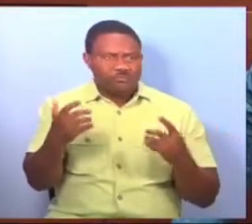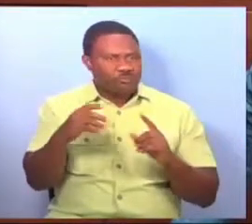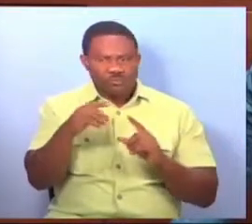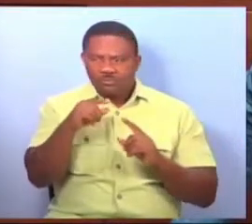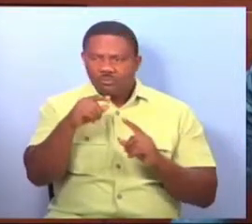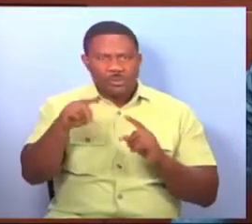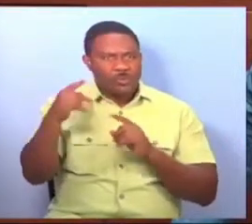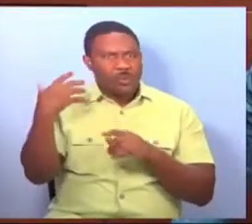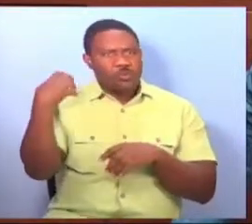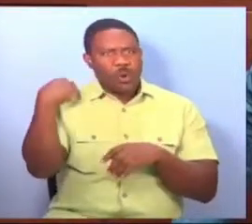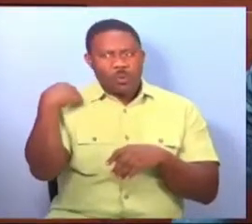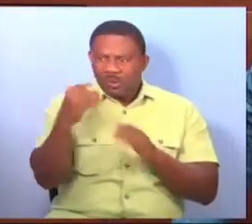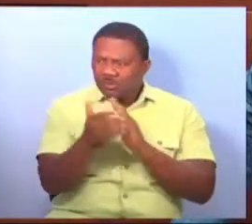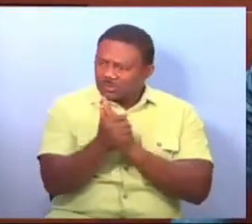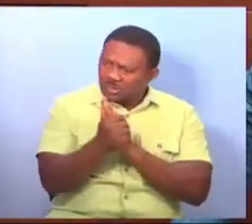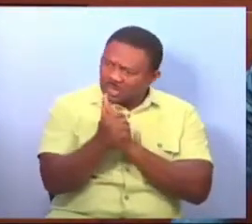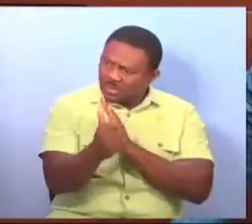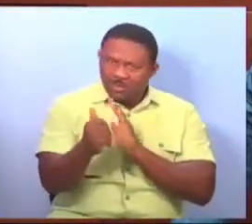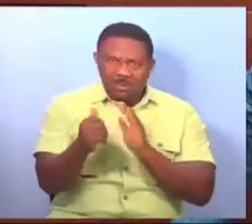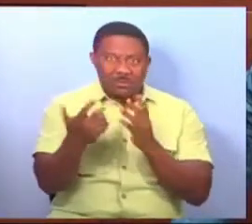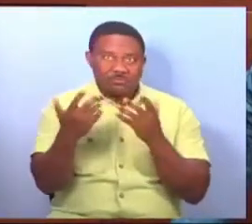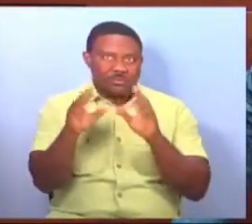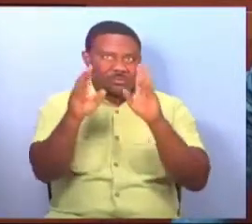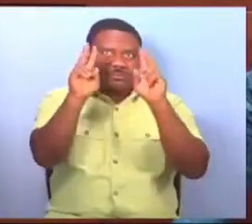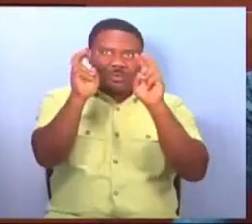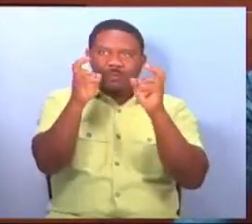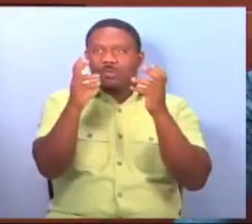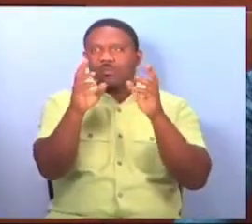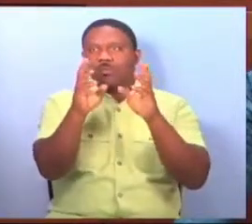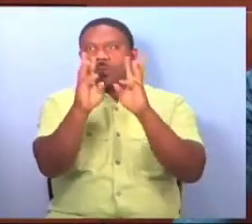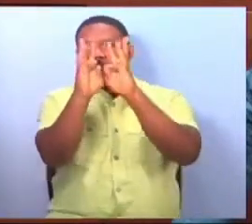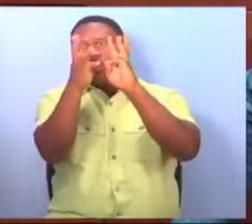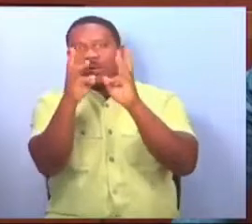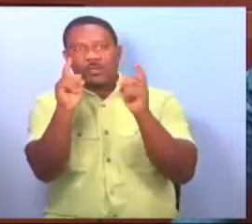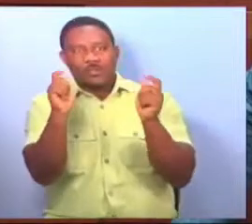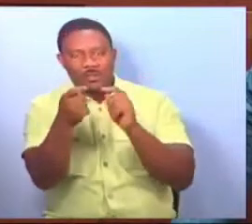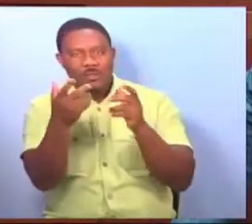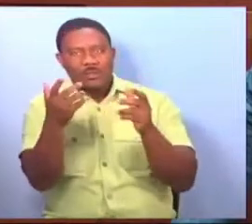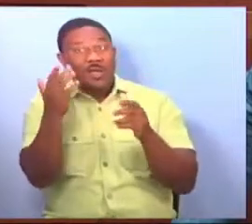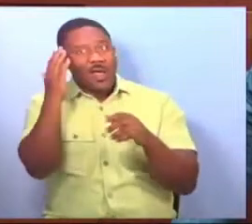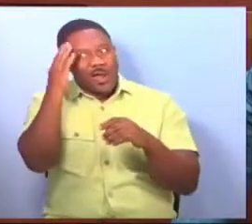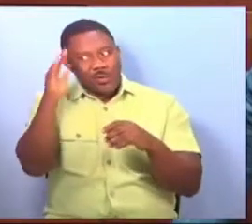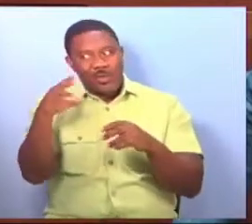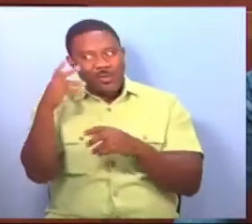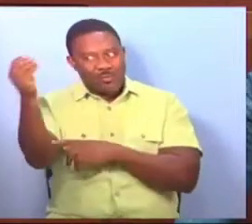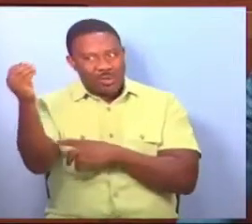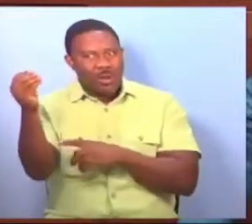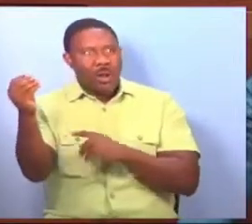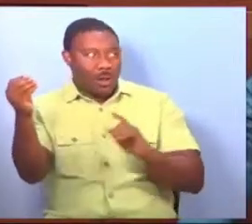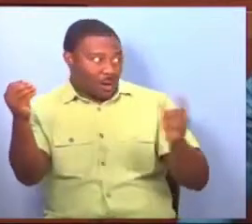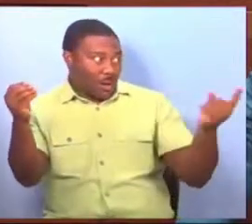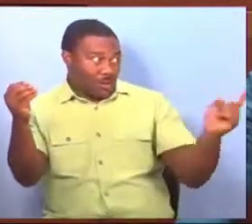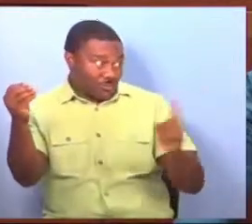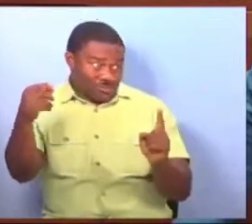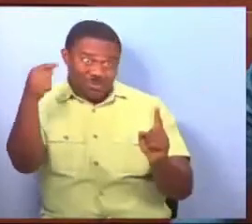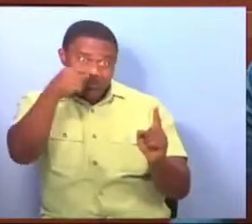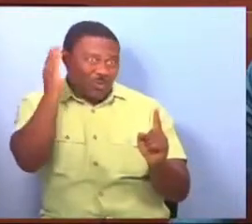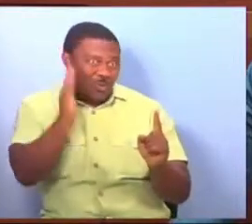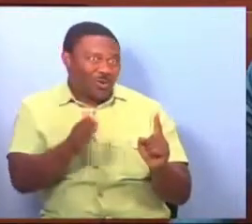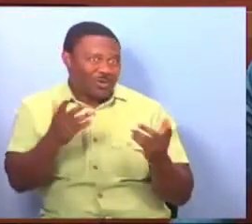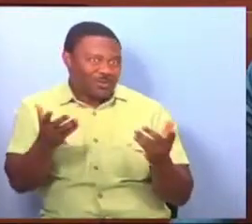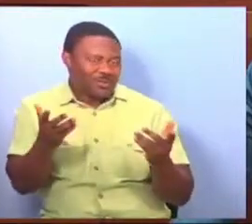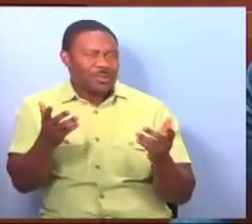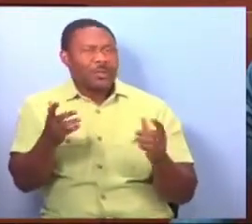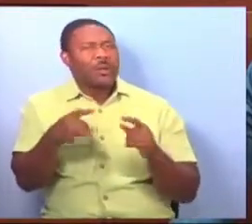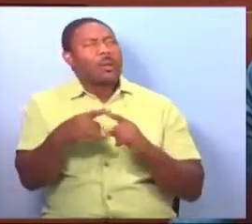Mafo. And owing to it, I believe that another champion will rise up to that occasion. But considering the